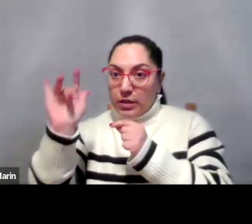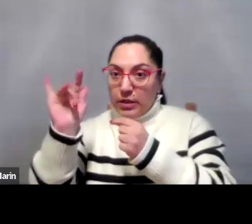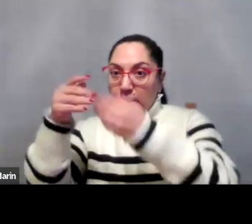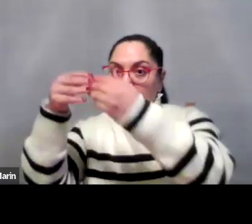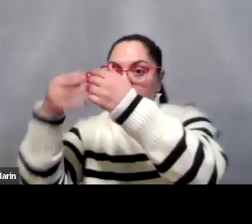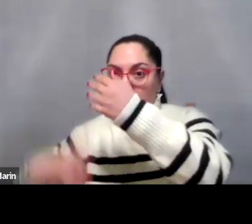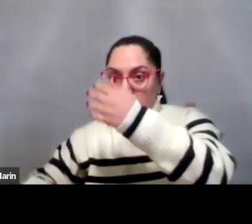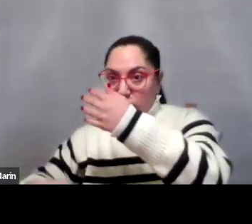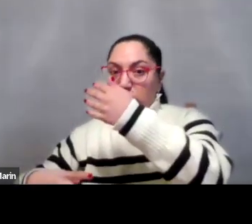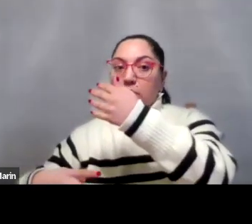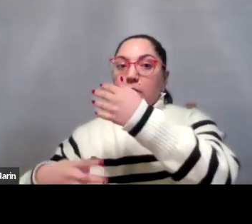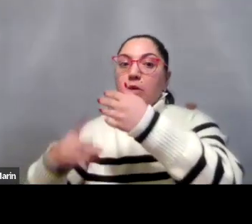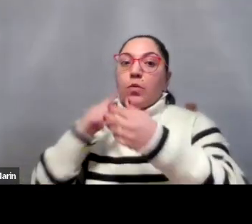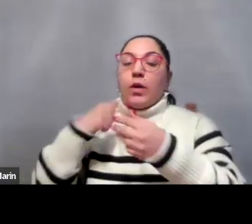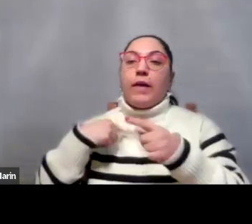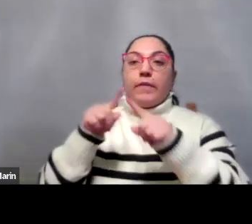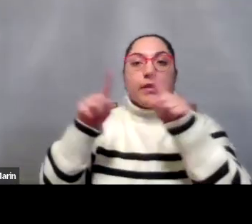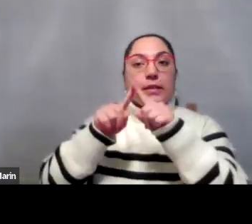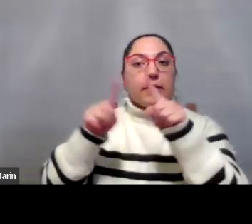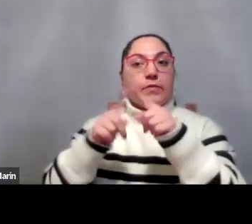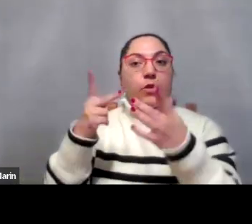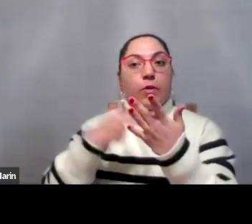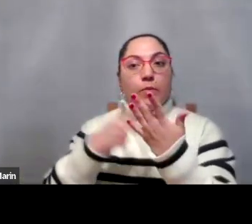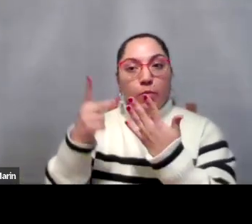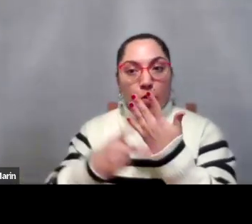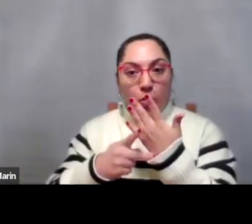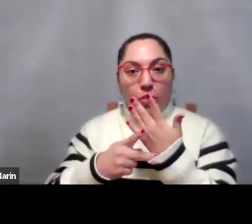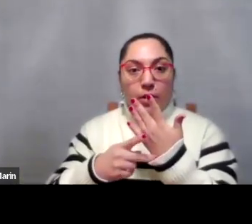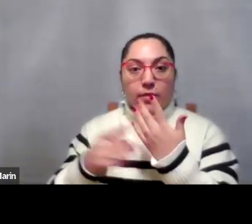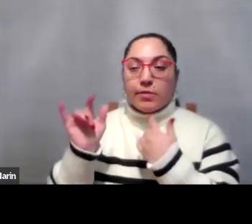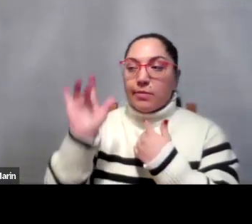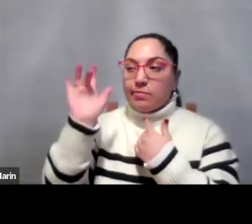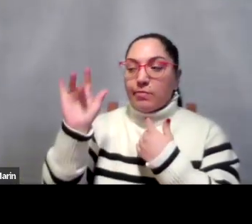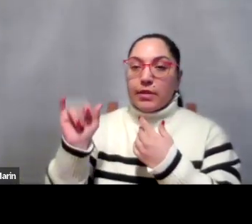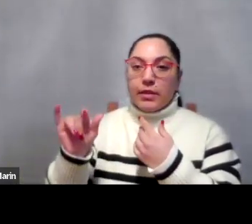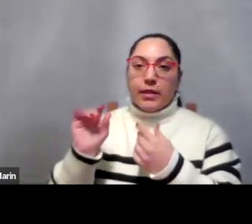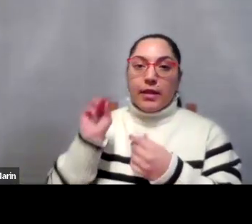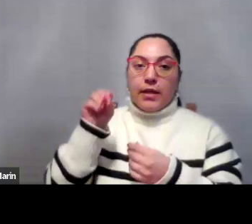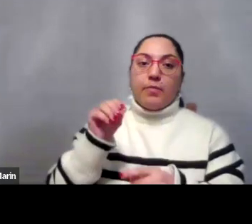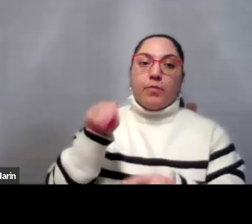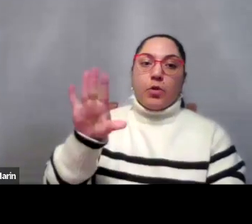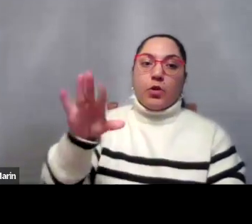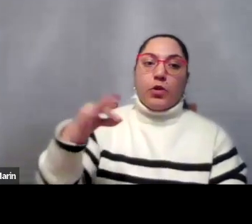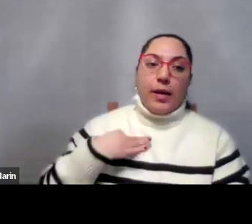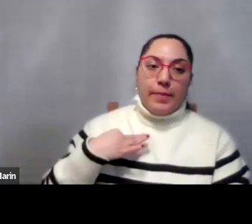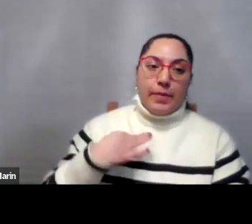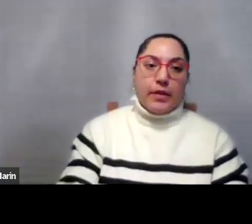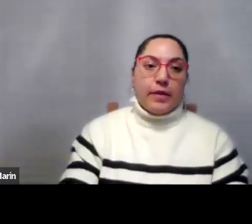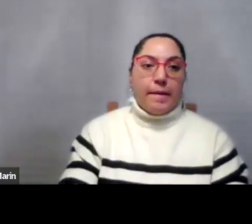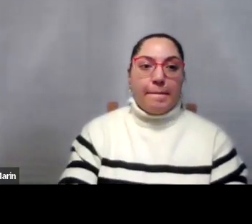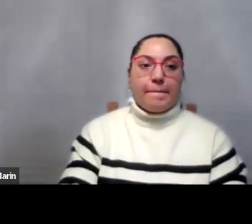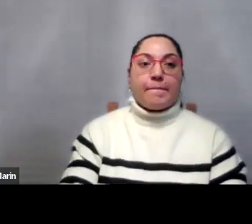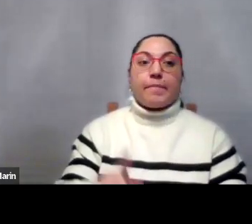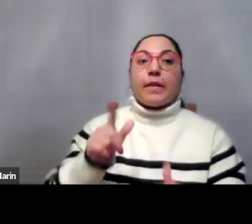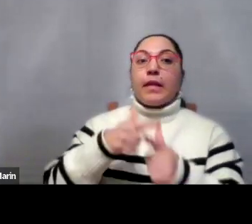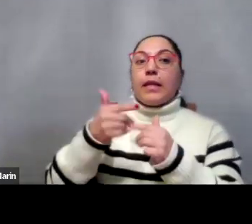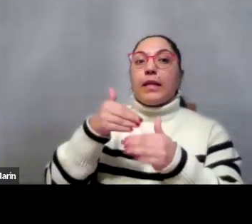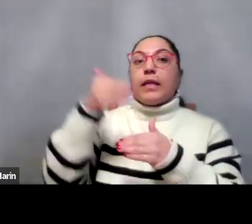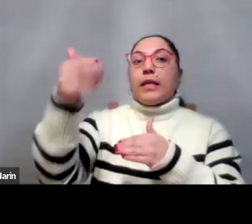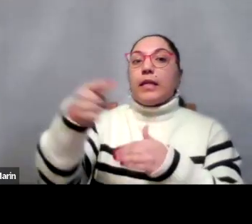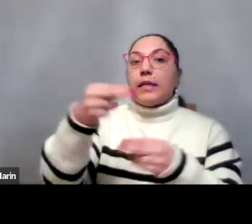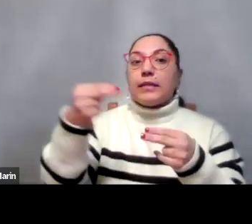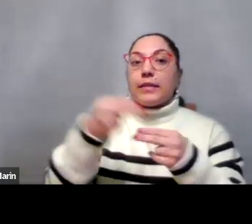description of all of our programs. Direct link is there as well. Next slide, I think it's just my phone number.